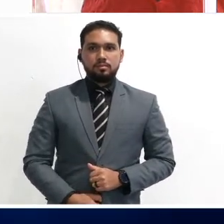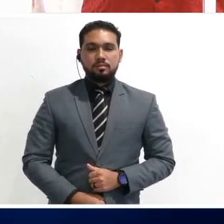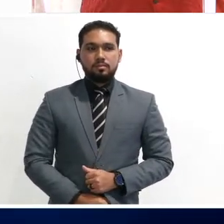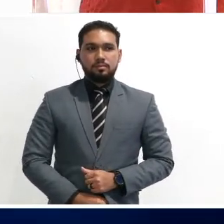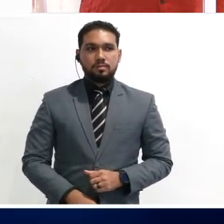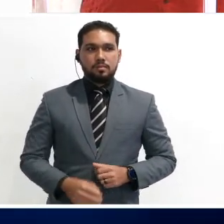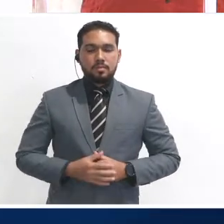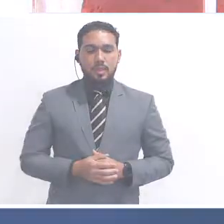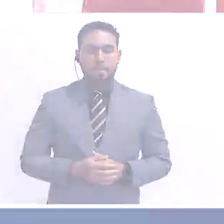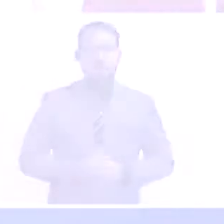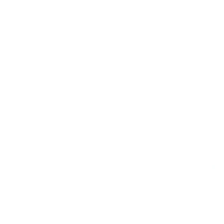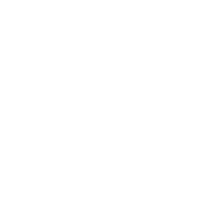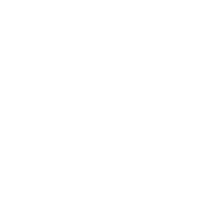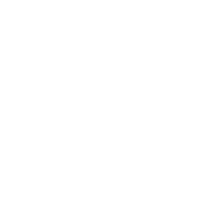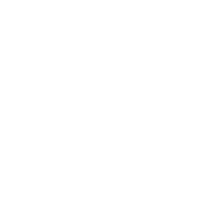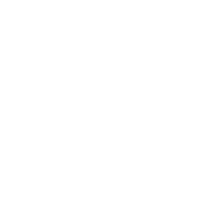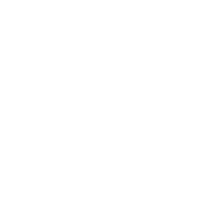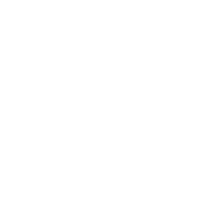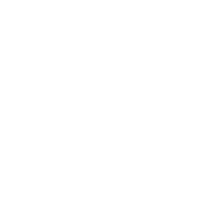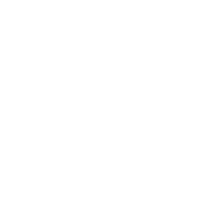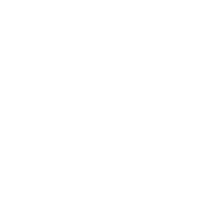Sorry.